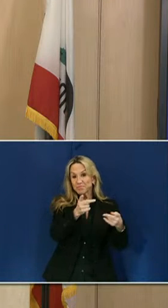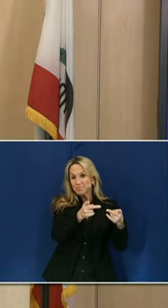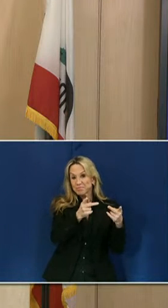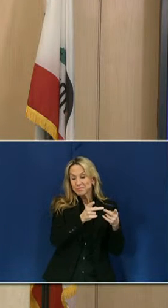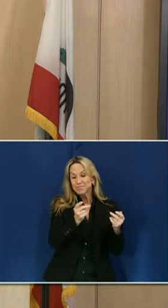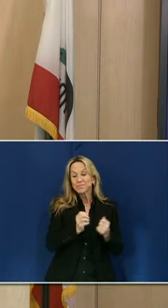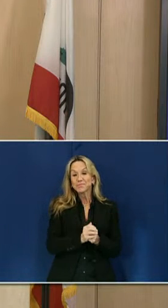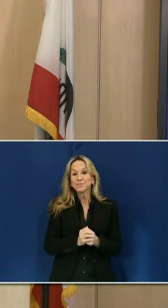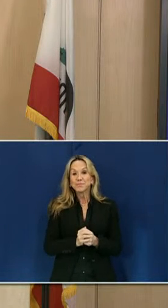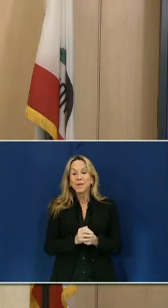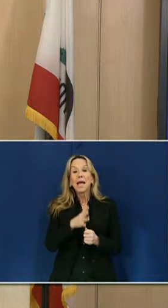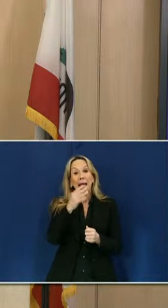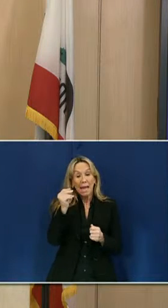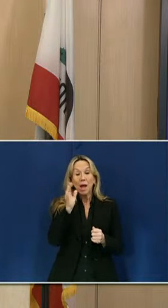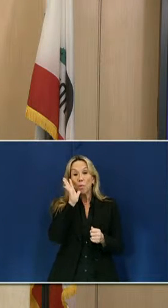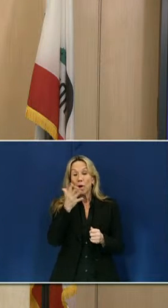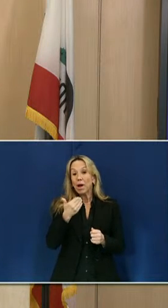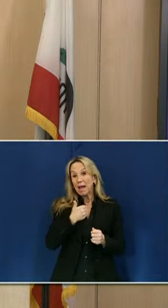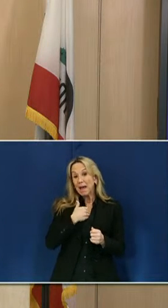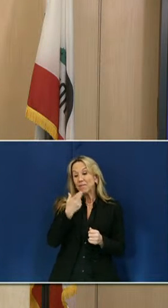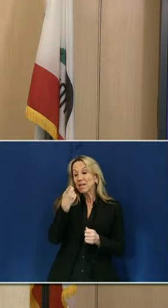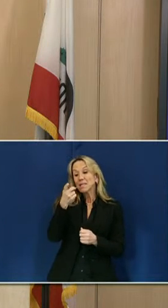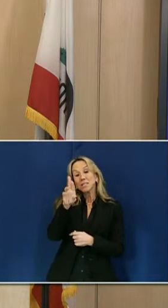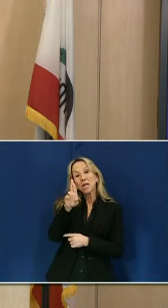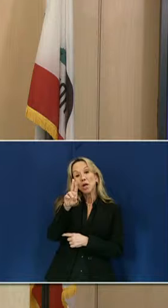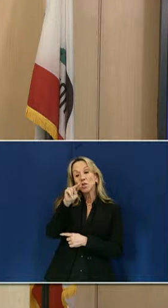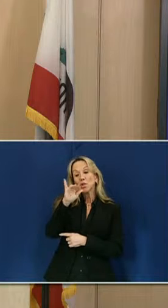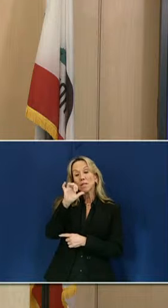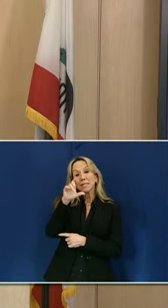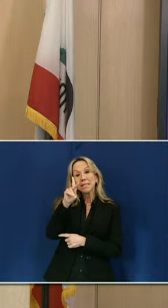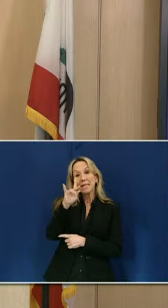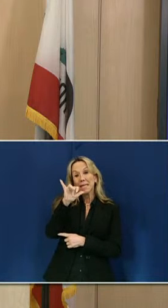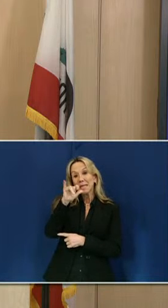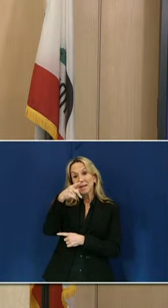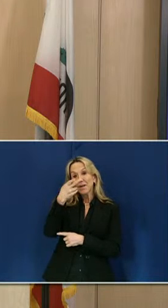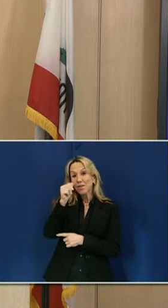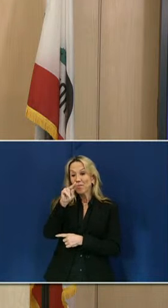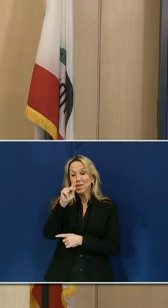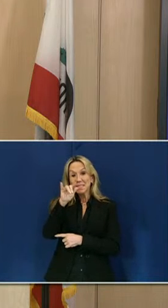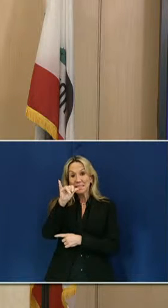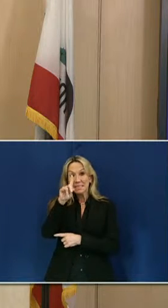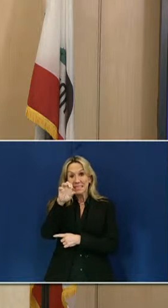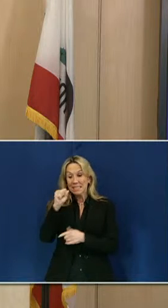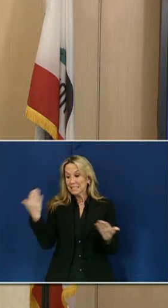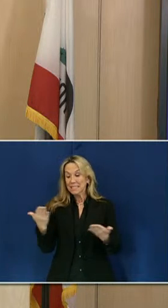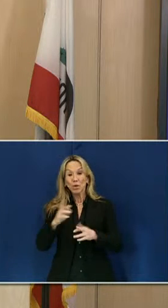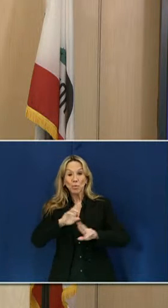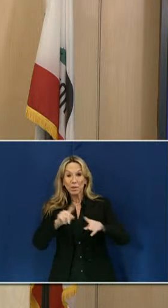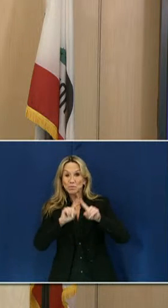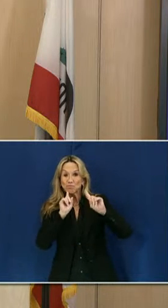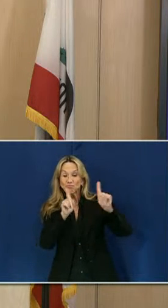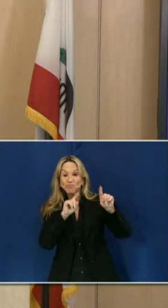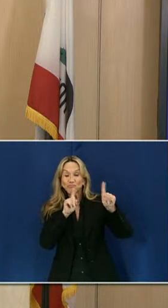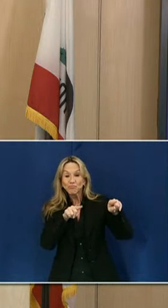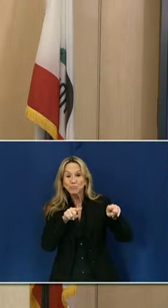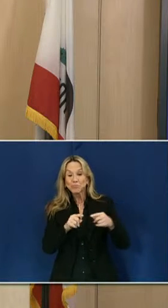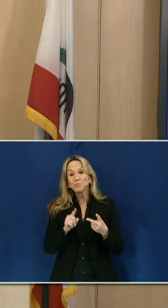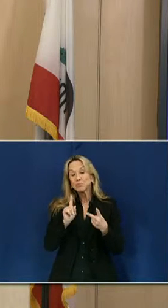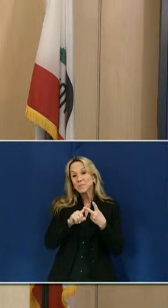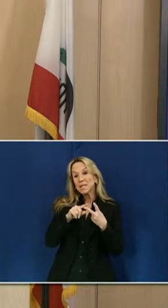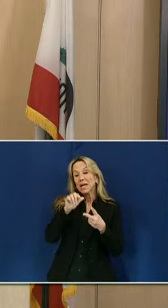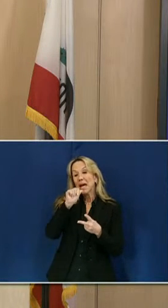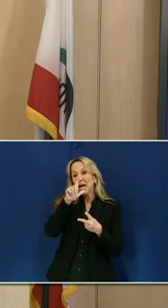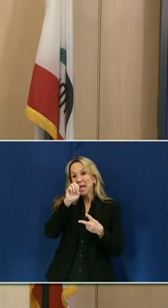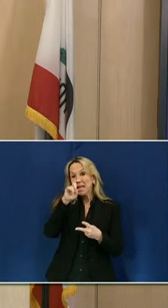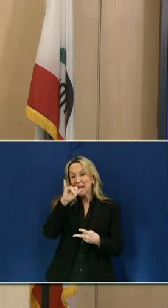do have available, if there are questions, Dr. Nick Efantides, our Chief Medical Officer for the County of San Diego, and Demetrios